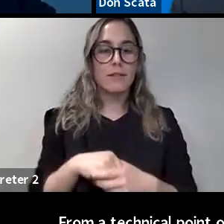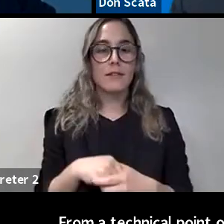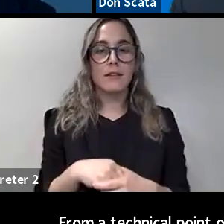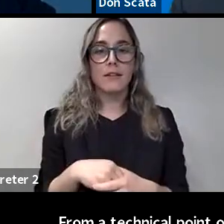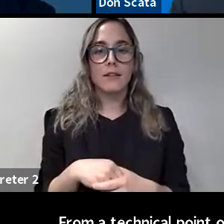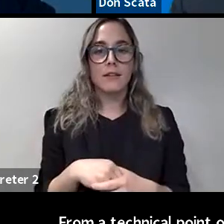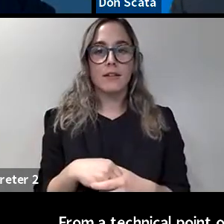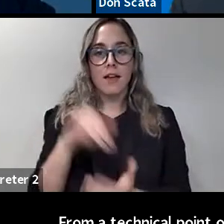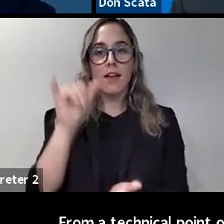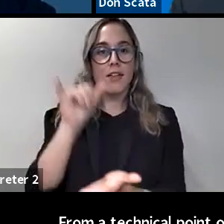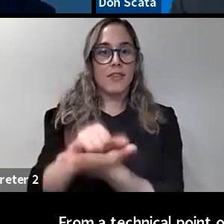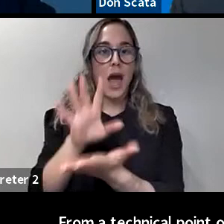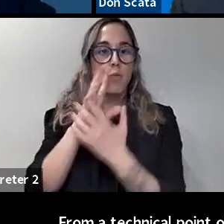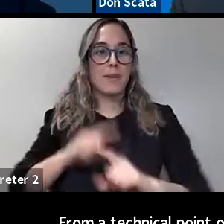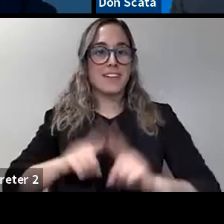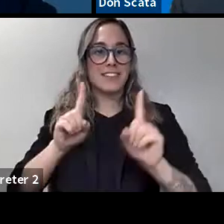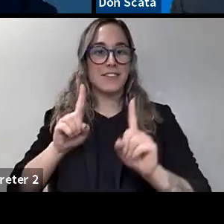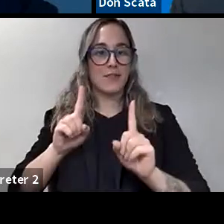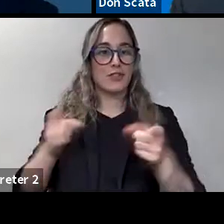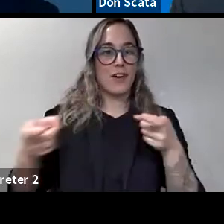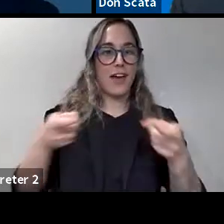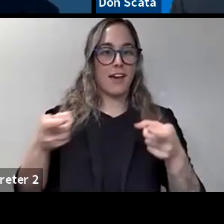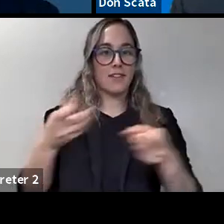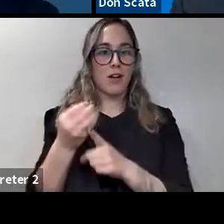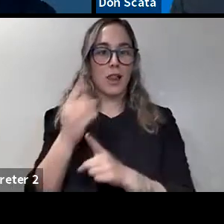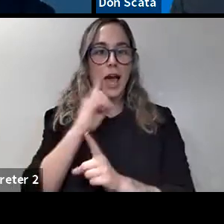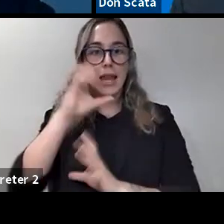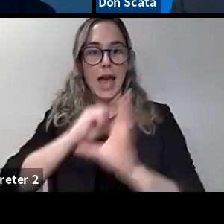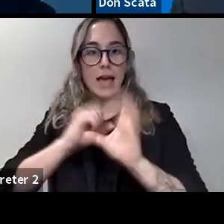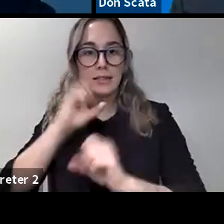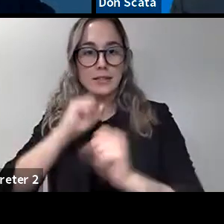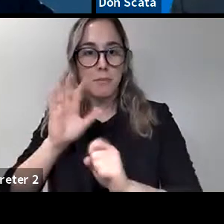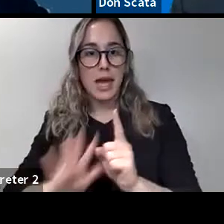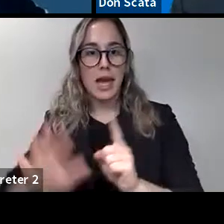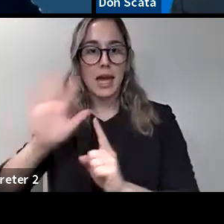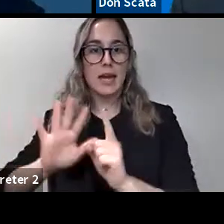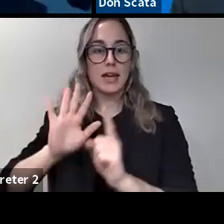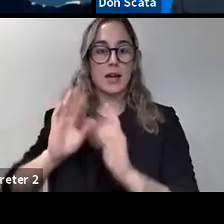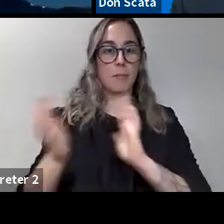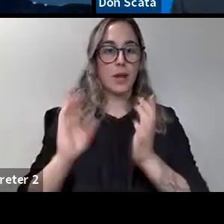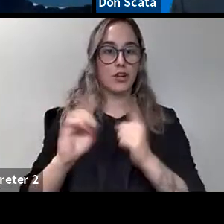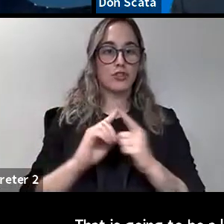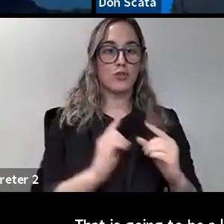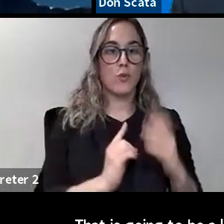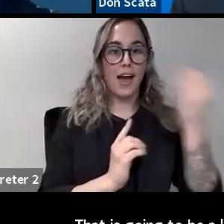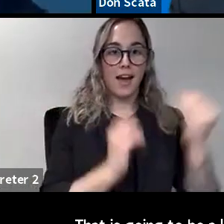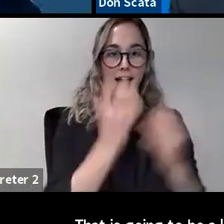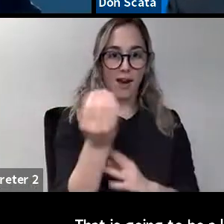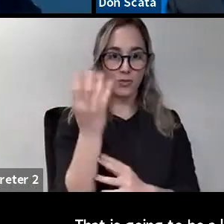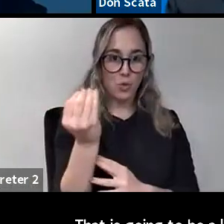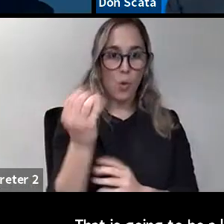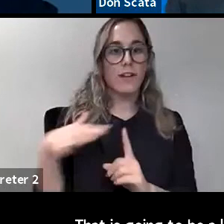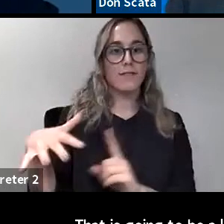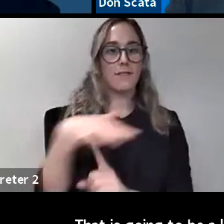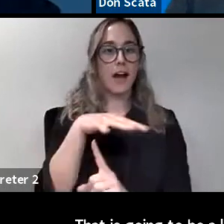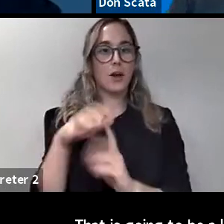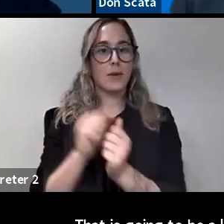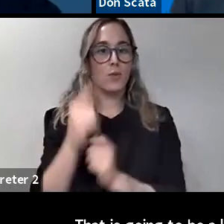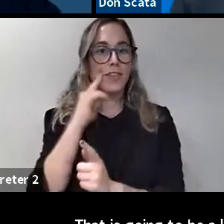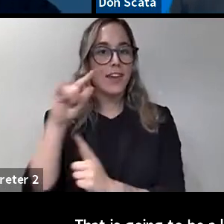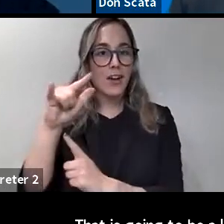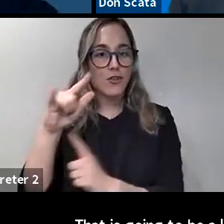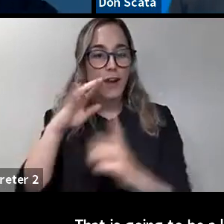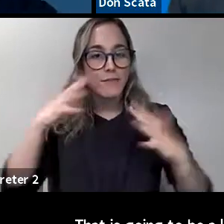and that's going to be a little different to handle and to estimate than the outdoor environment that we have from aircraft noise